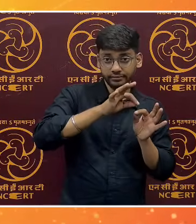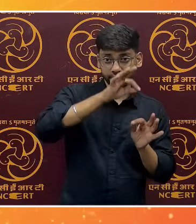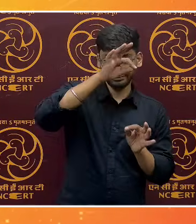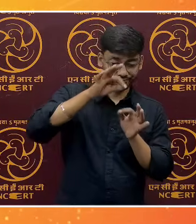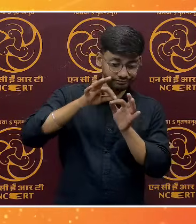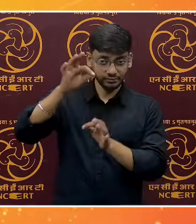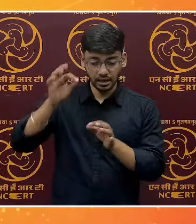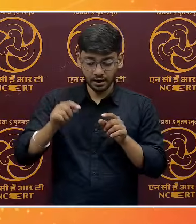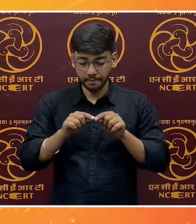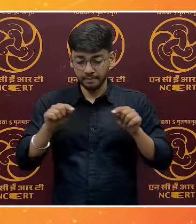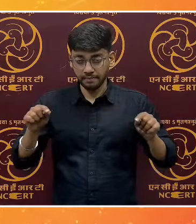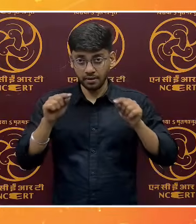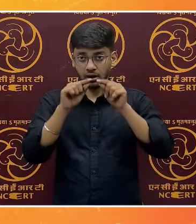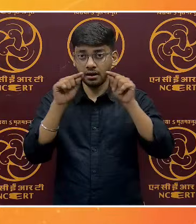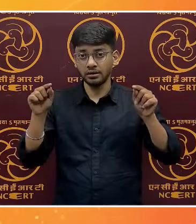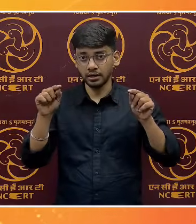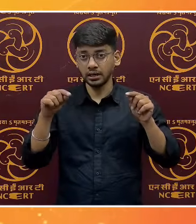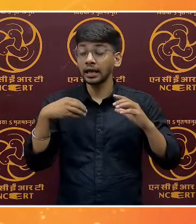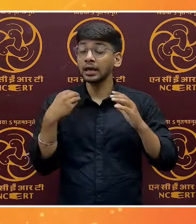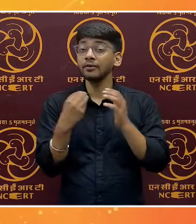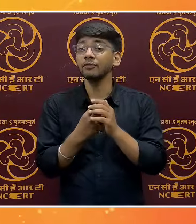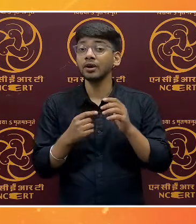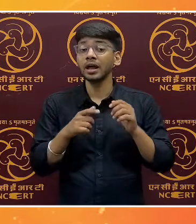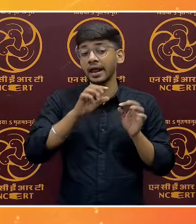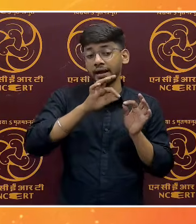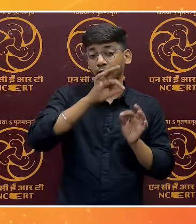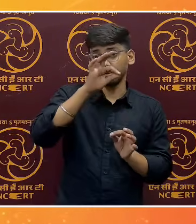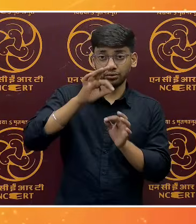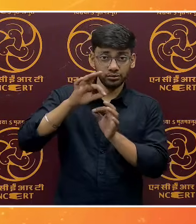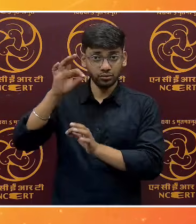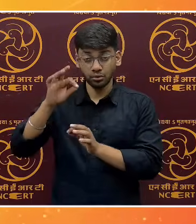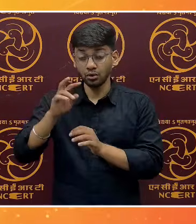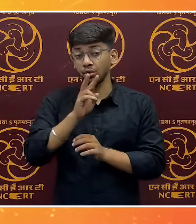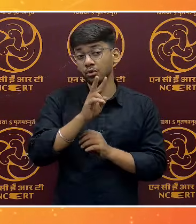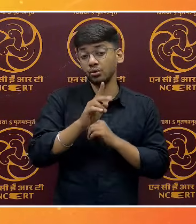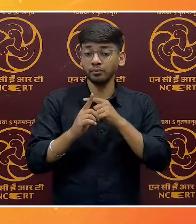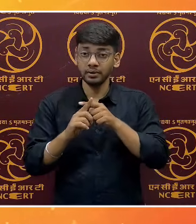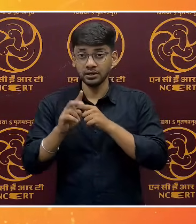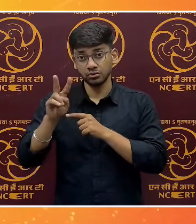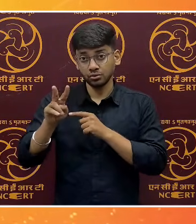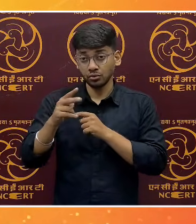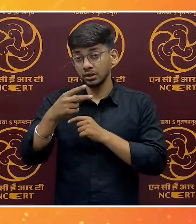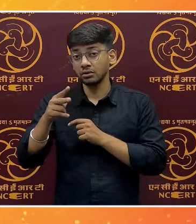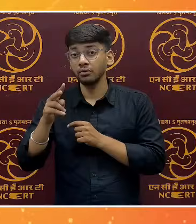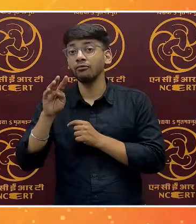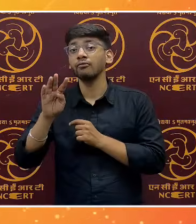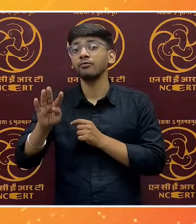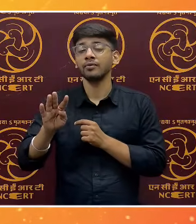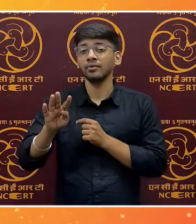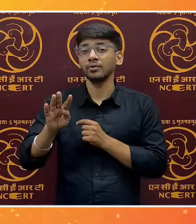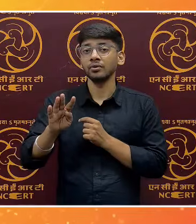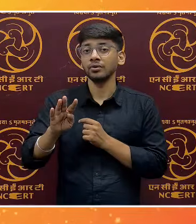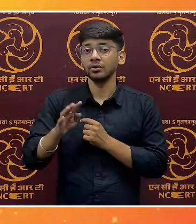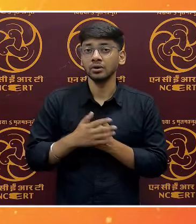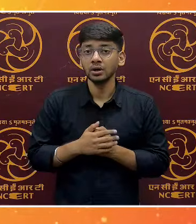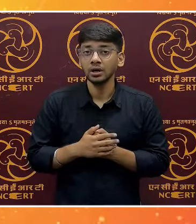part. Now what is the total length? 2 plus 2 is 4, and 2 plus 2 is 12 also. So that is